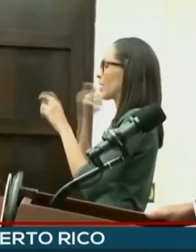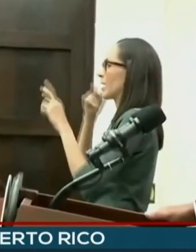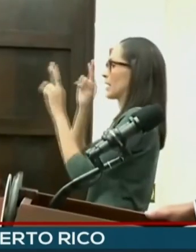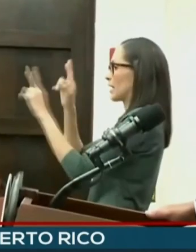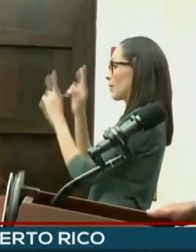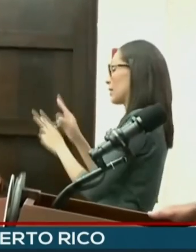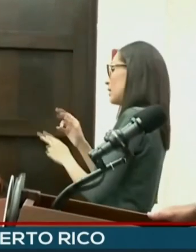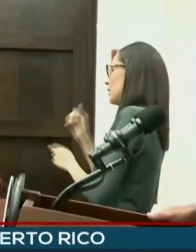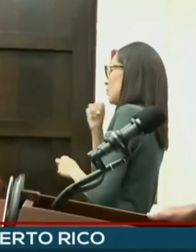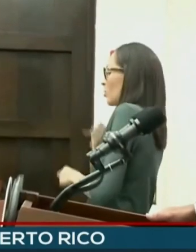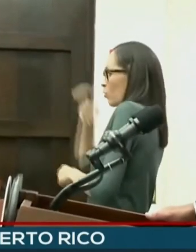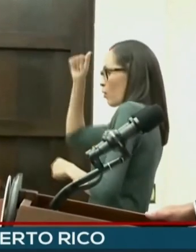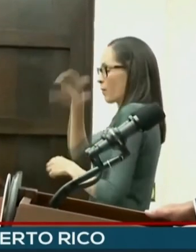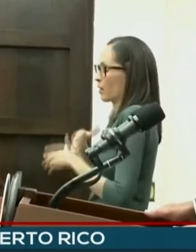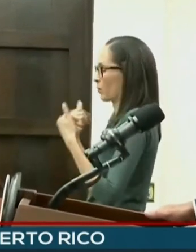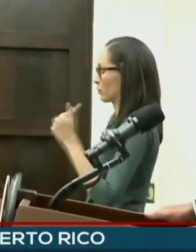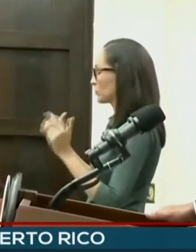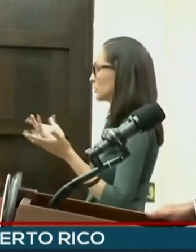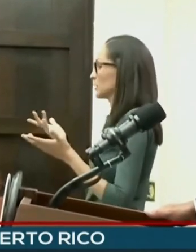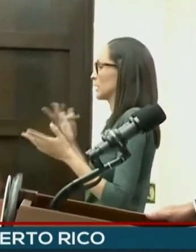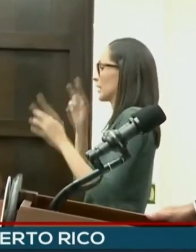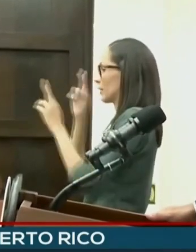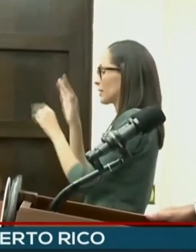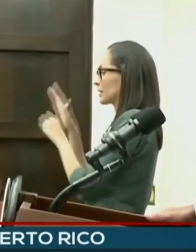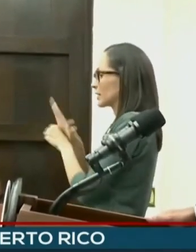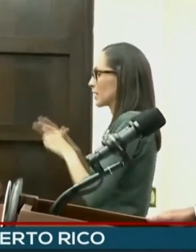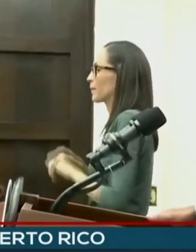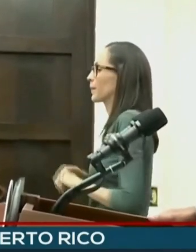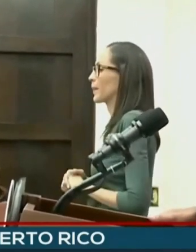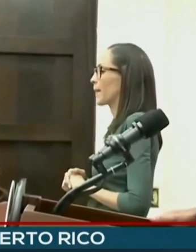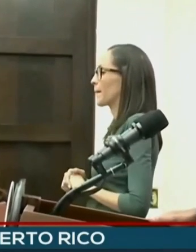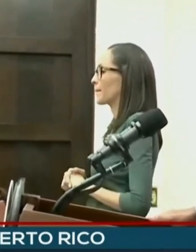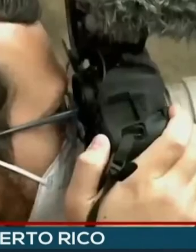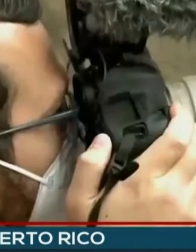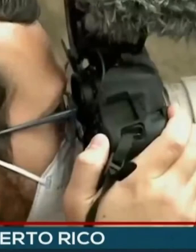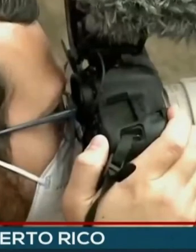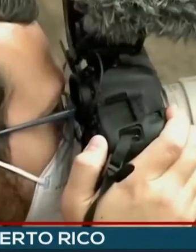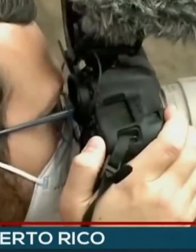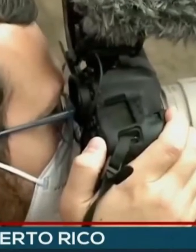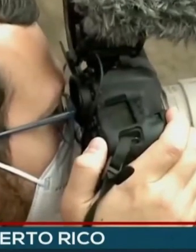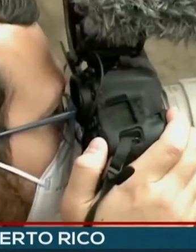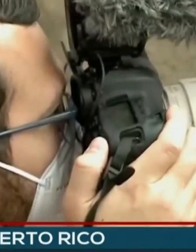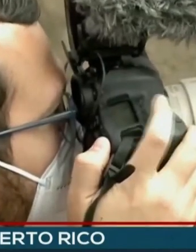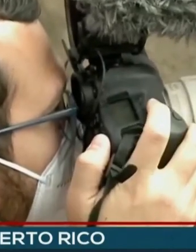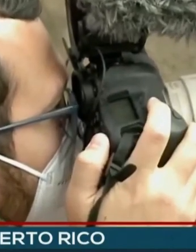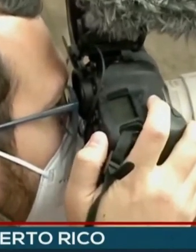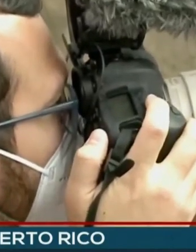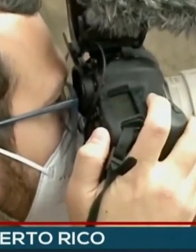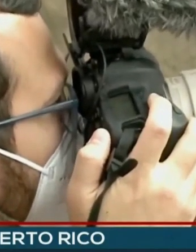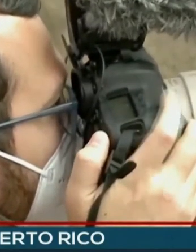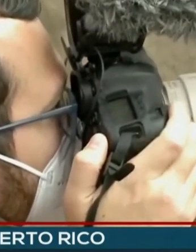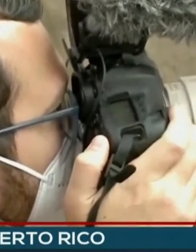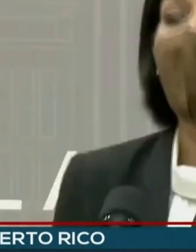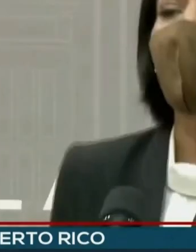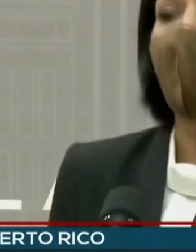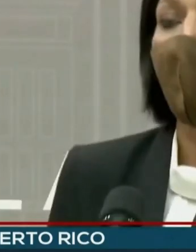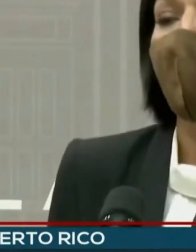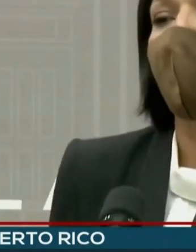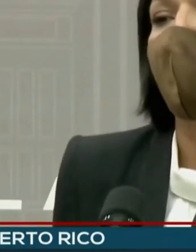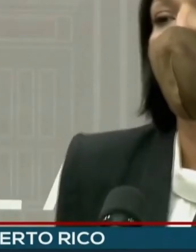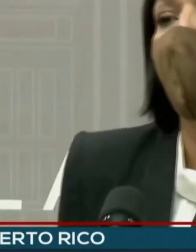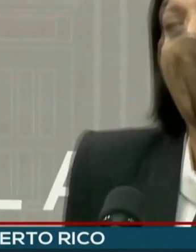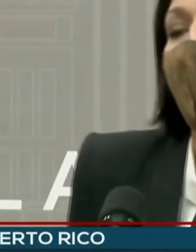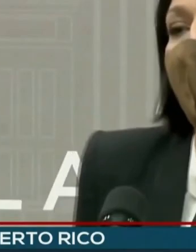occurred on the island in the last week. The measure was applied in 2012 and increased for 4 months the number of agents from